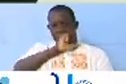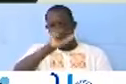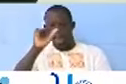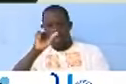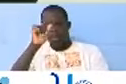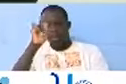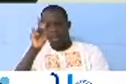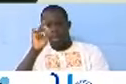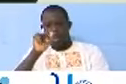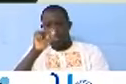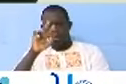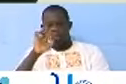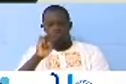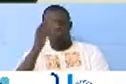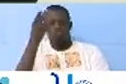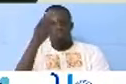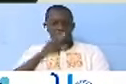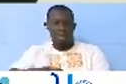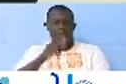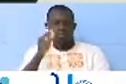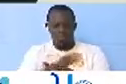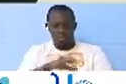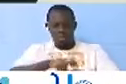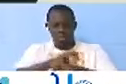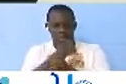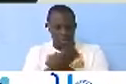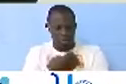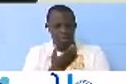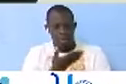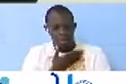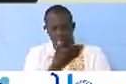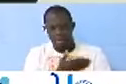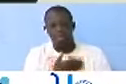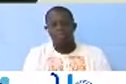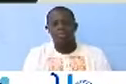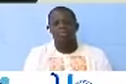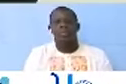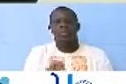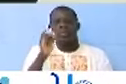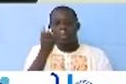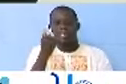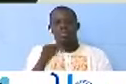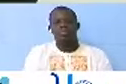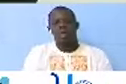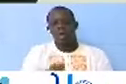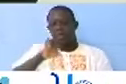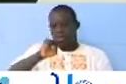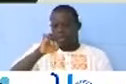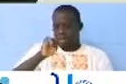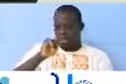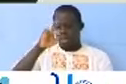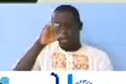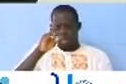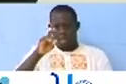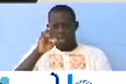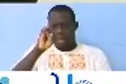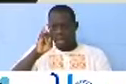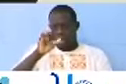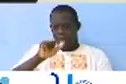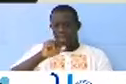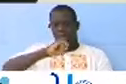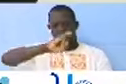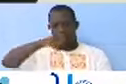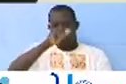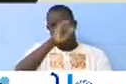fanam fojang ko mola mare fanandi ya muta sinyafula ka sindidlo akiling. Yes. Sidi Ajata and Khalifa Sala